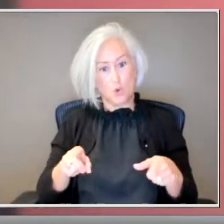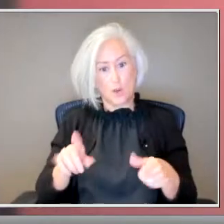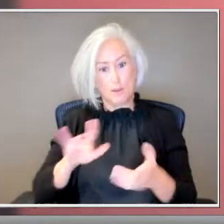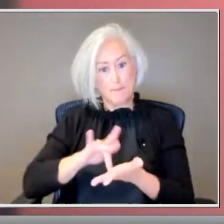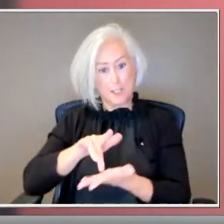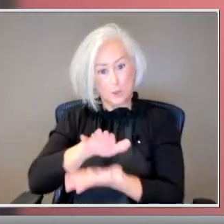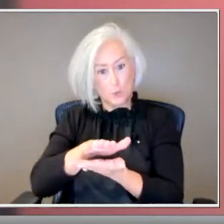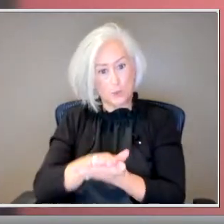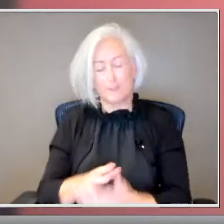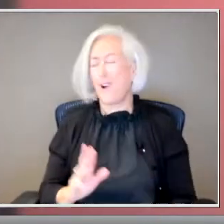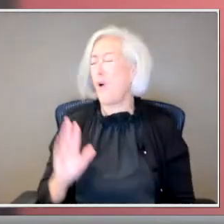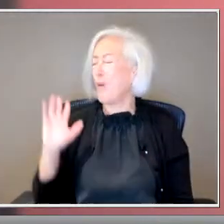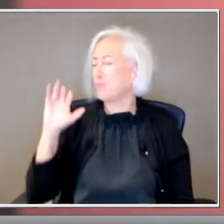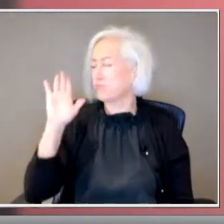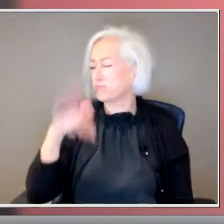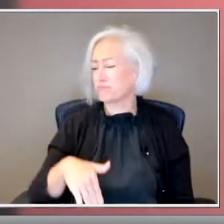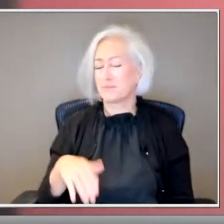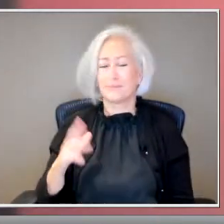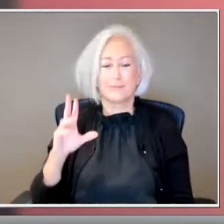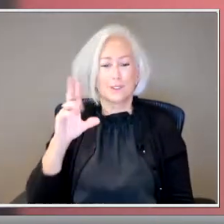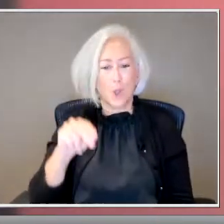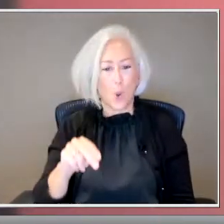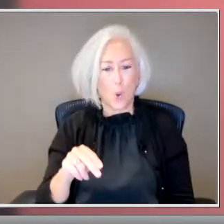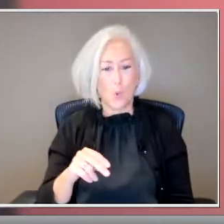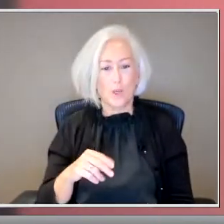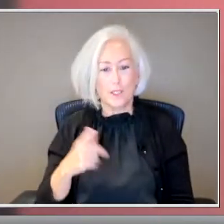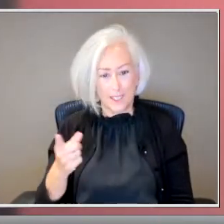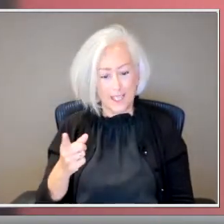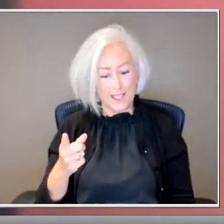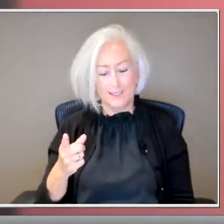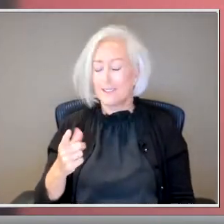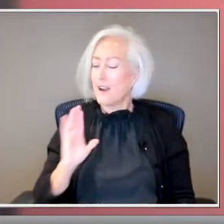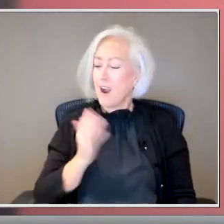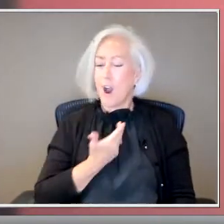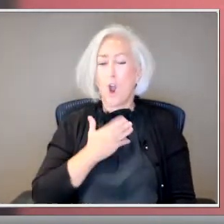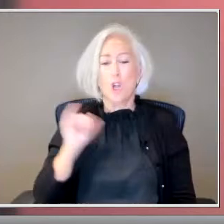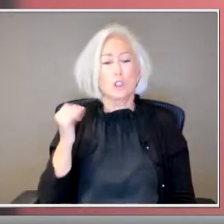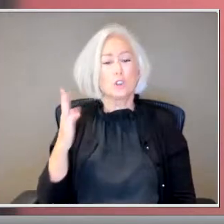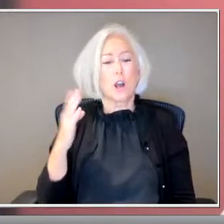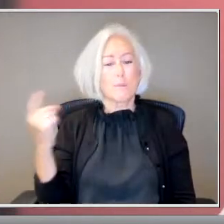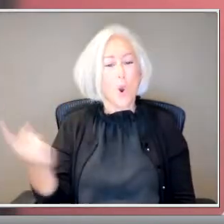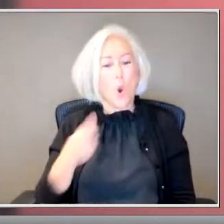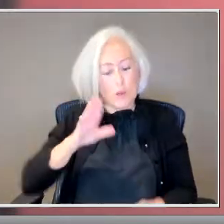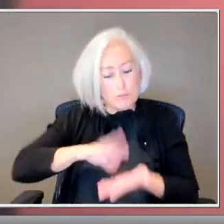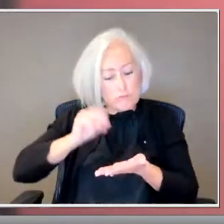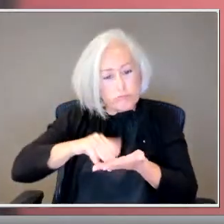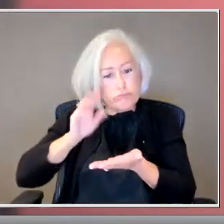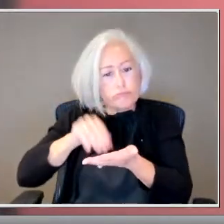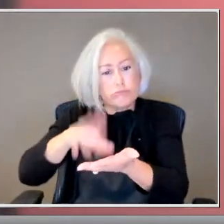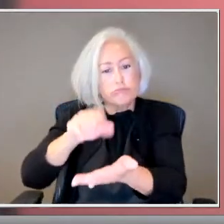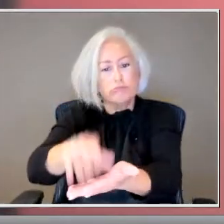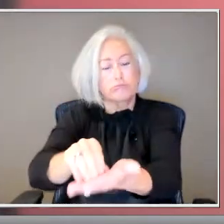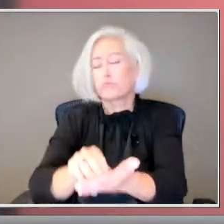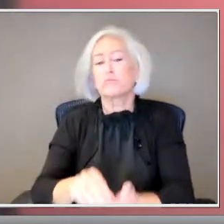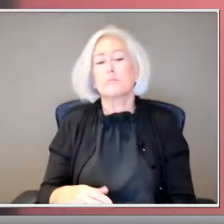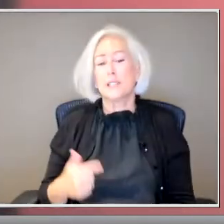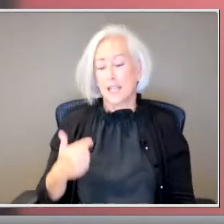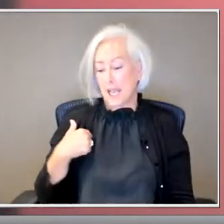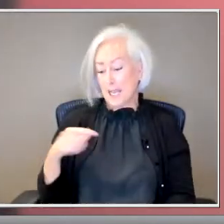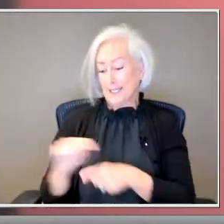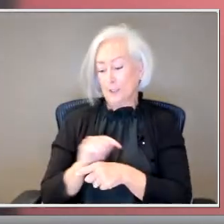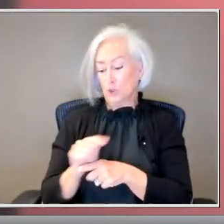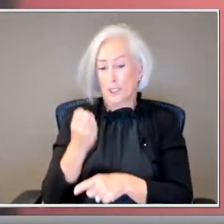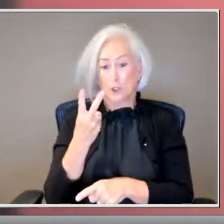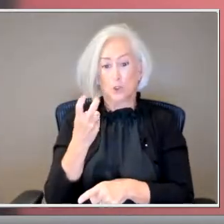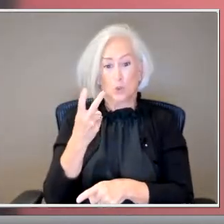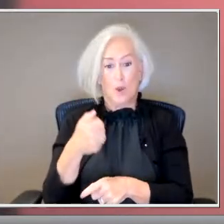why for what we do, it's a lifelong learning. And what we trained, even I was training 12 years ago, what we trained is not